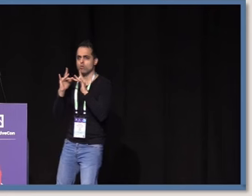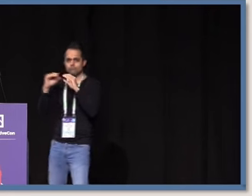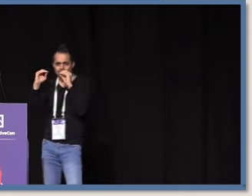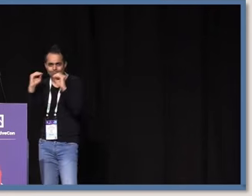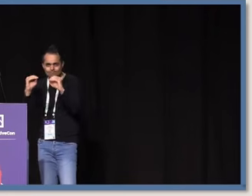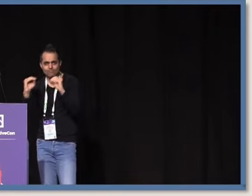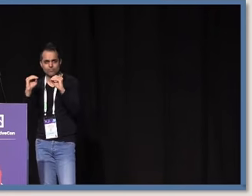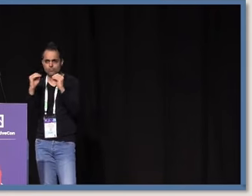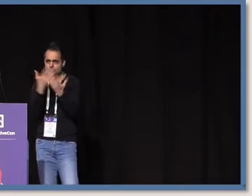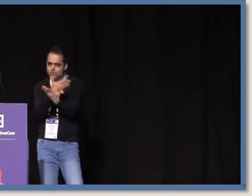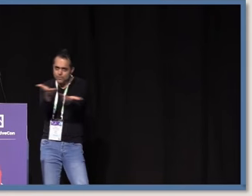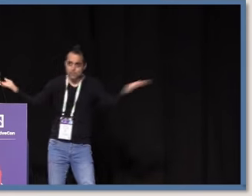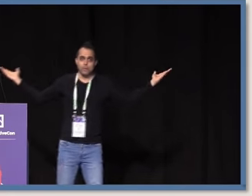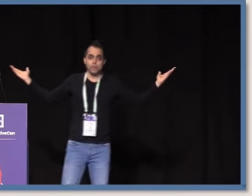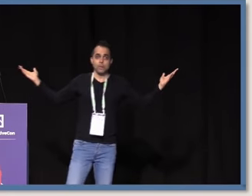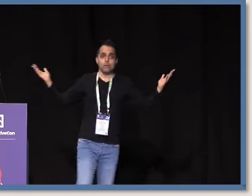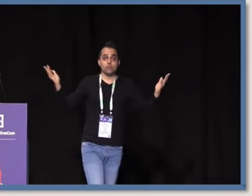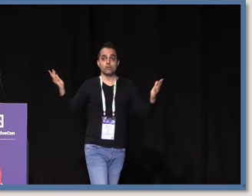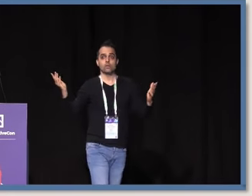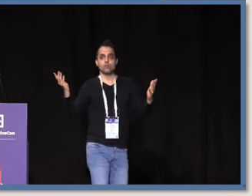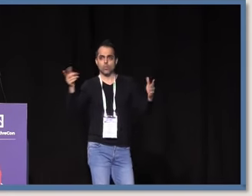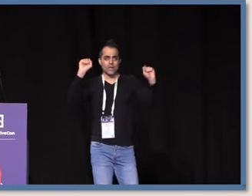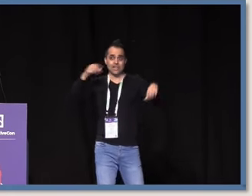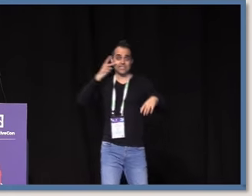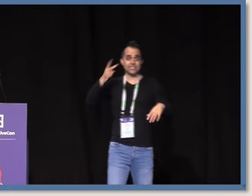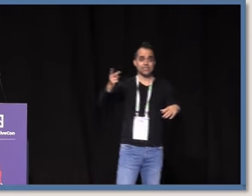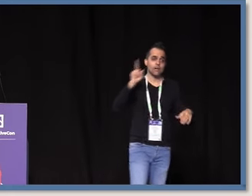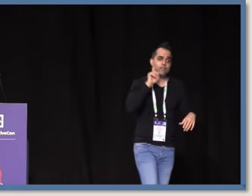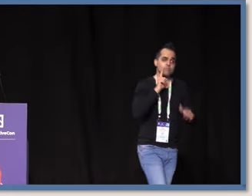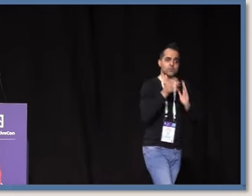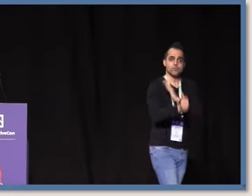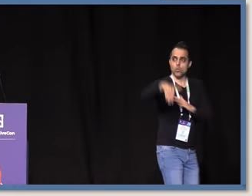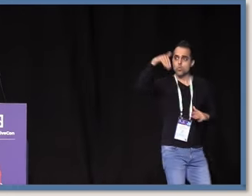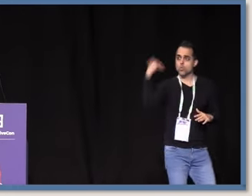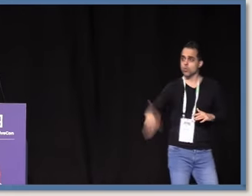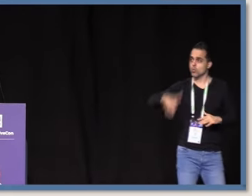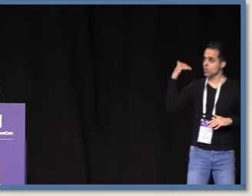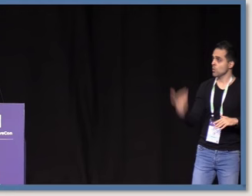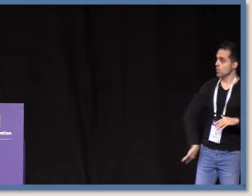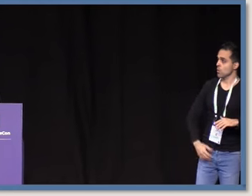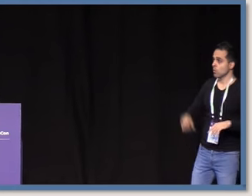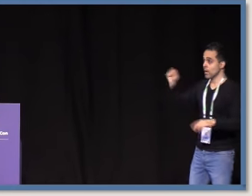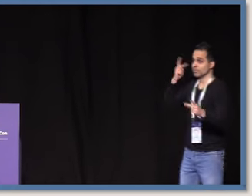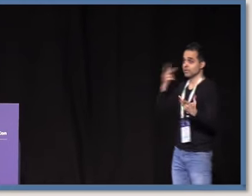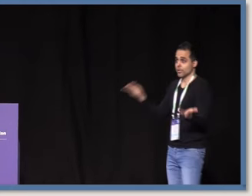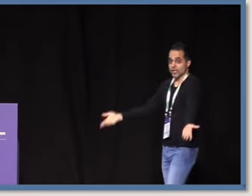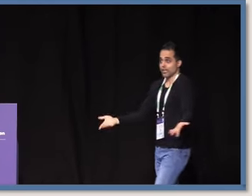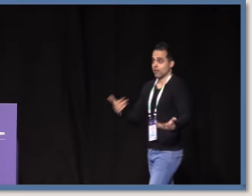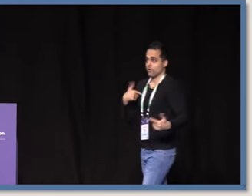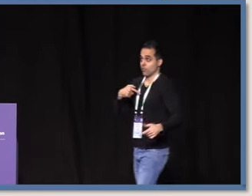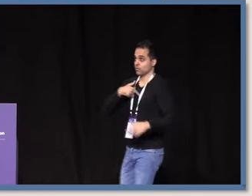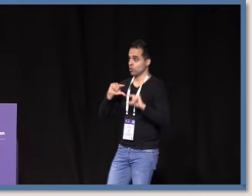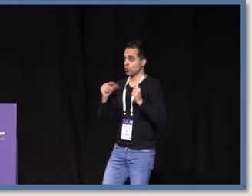Help educate your network about the great deaf candidates that exist. You can also see several fantastic